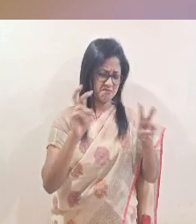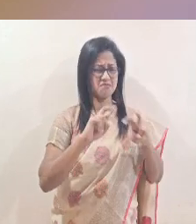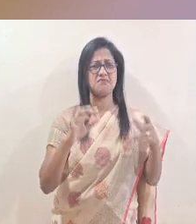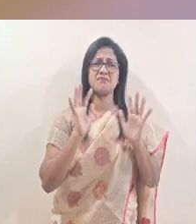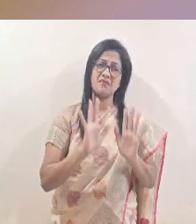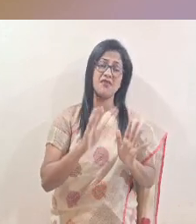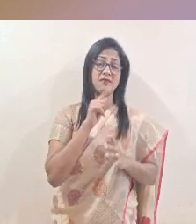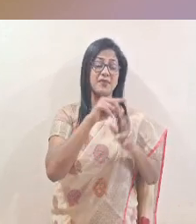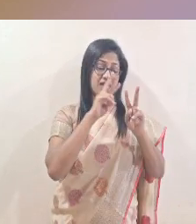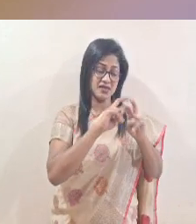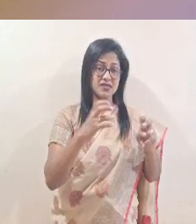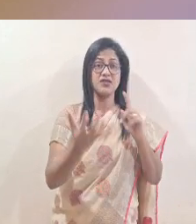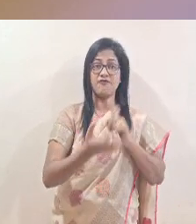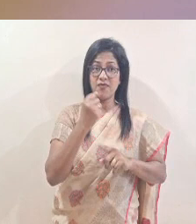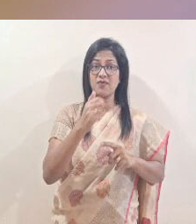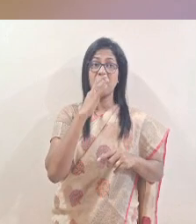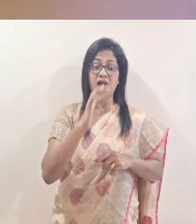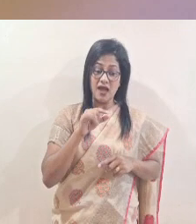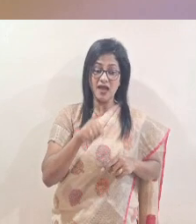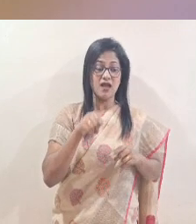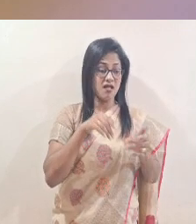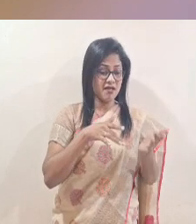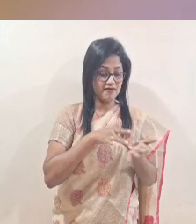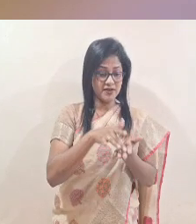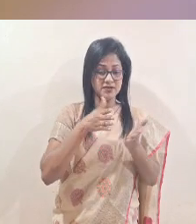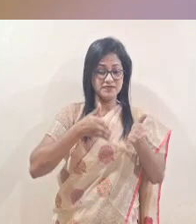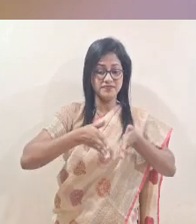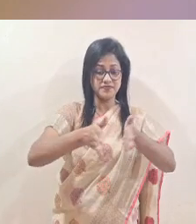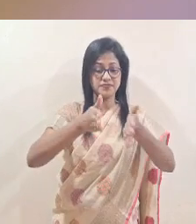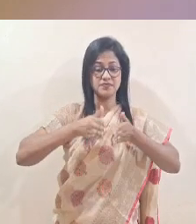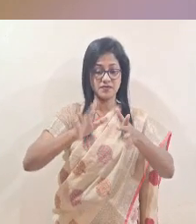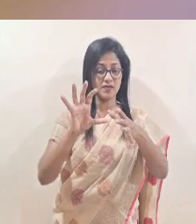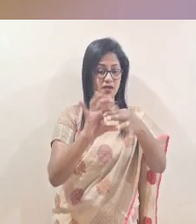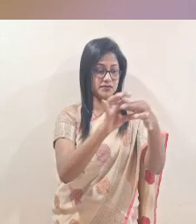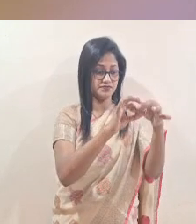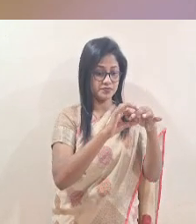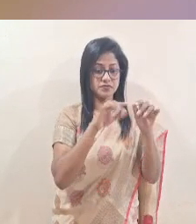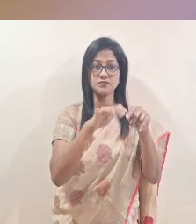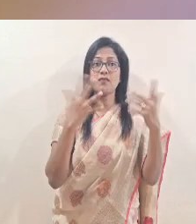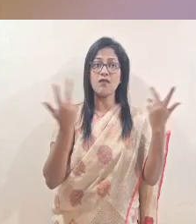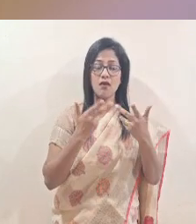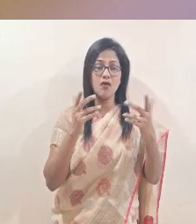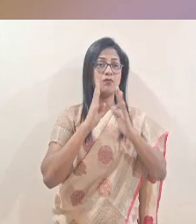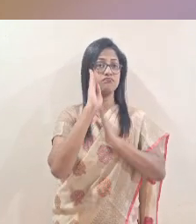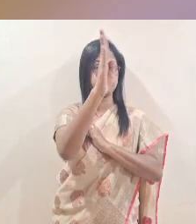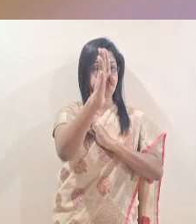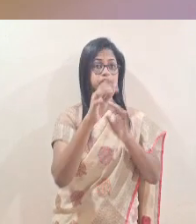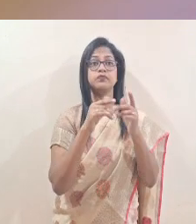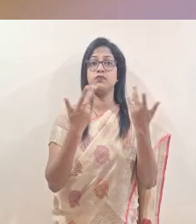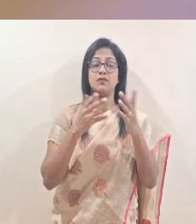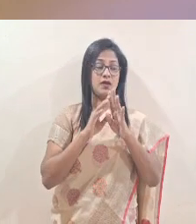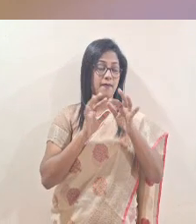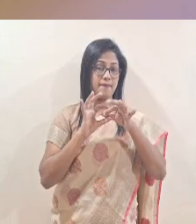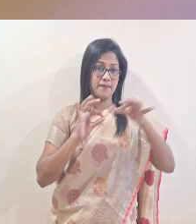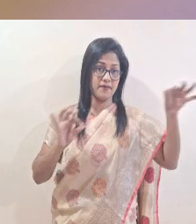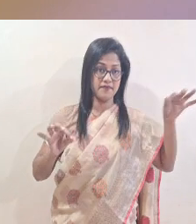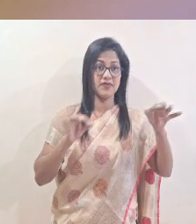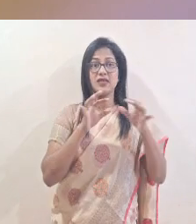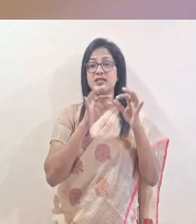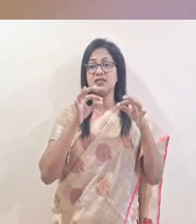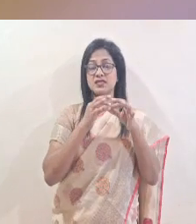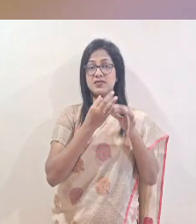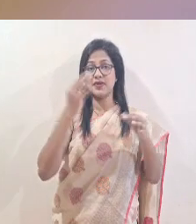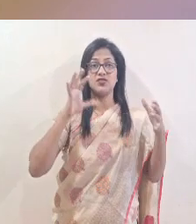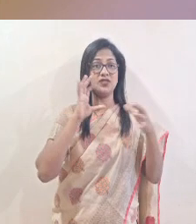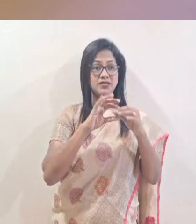times, but this study actually understood the physical characteristics of the street network, considering the street network length in the spatial